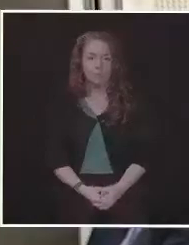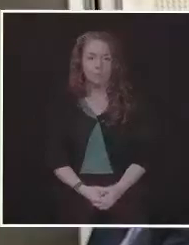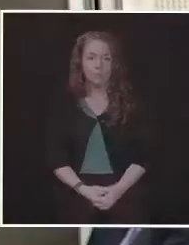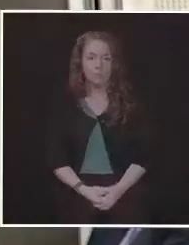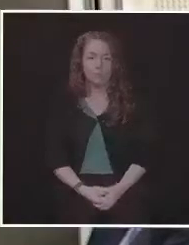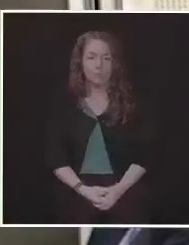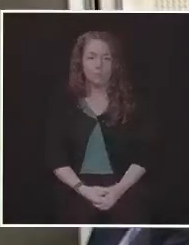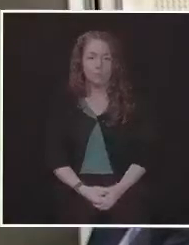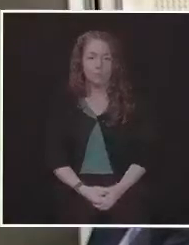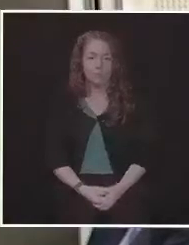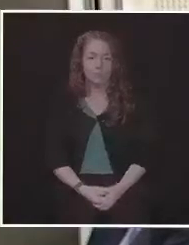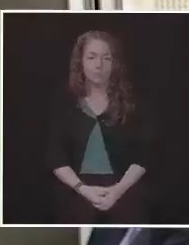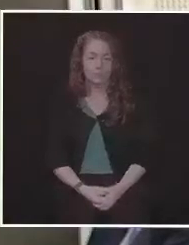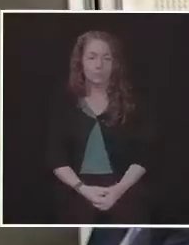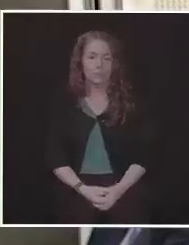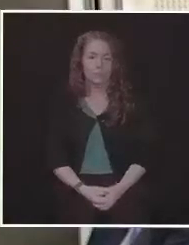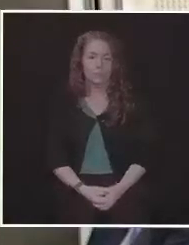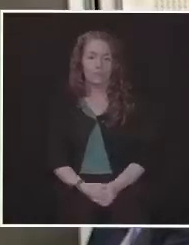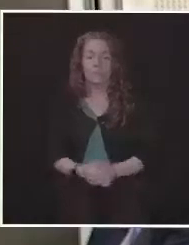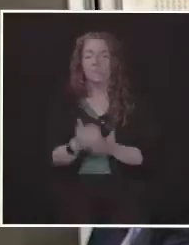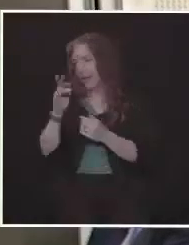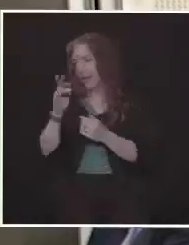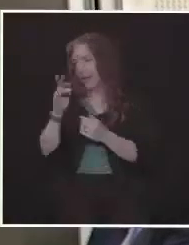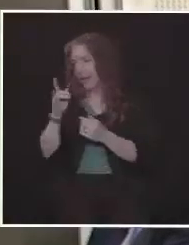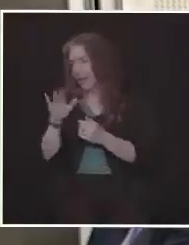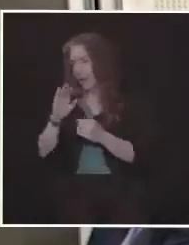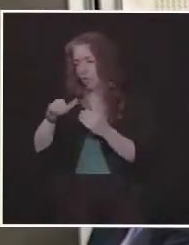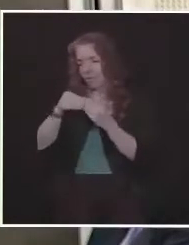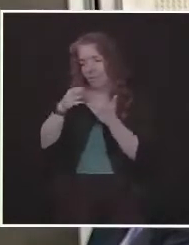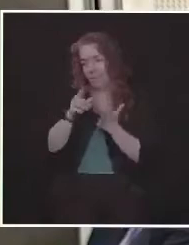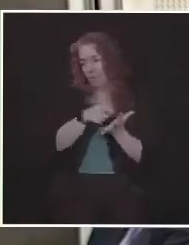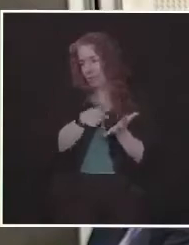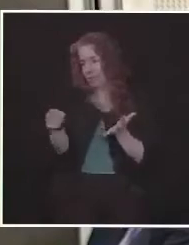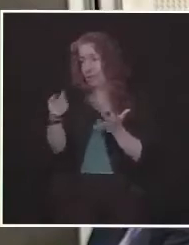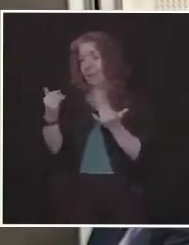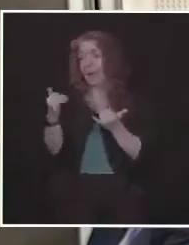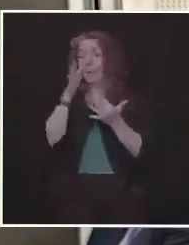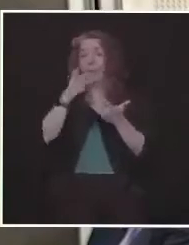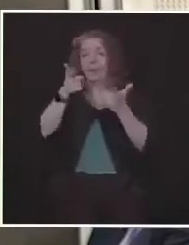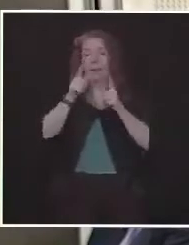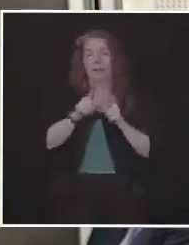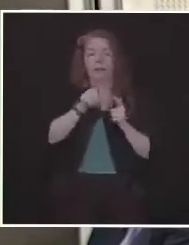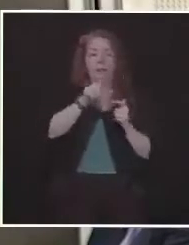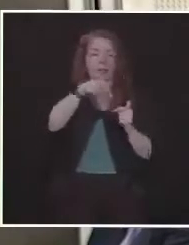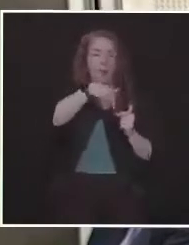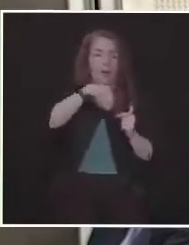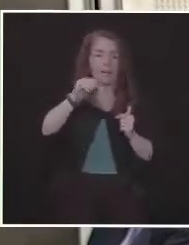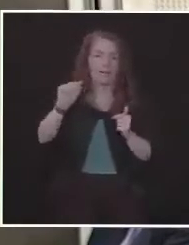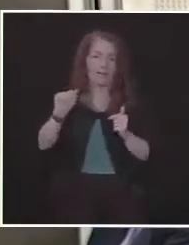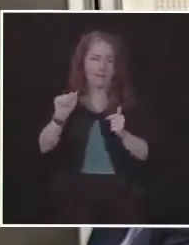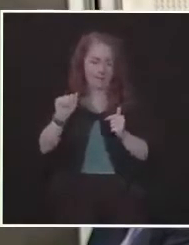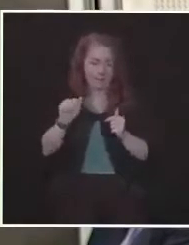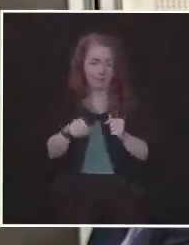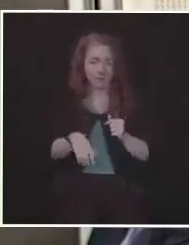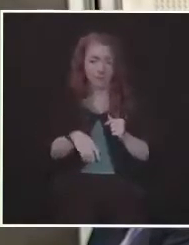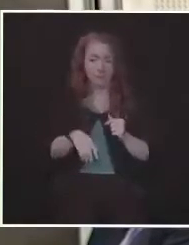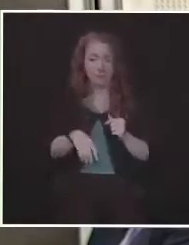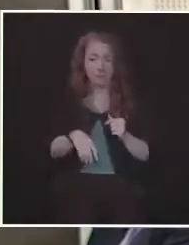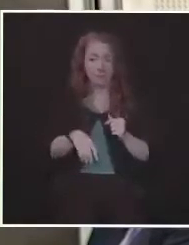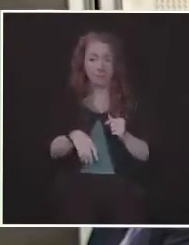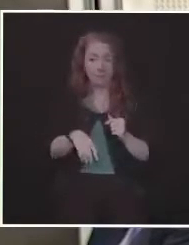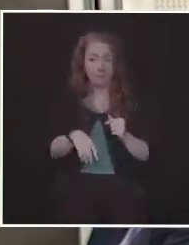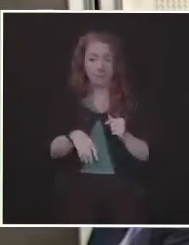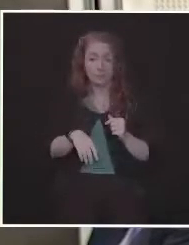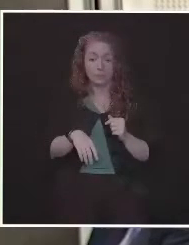Thank you, Kathy, and to all of our leadership. Now we'll move on to the question and answer session. As a reminder, we've collected questions in